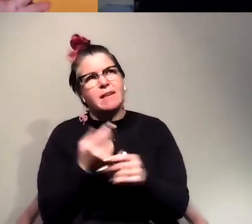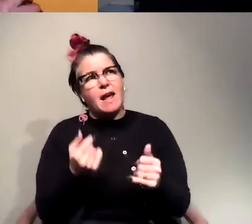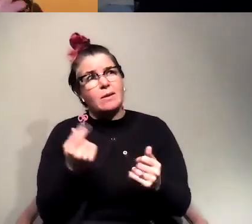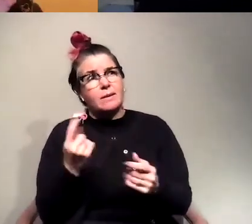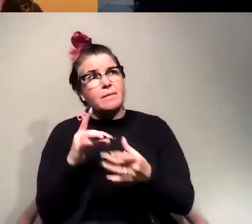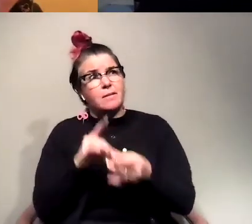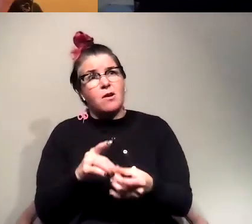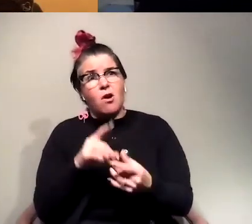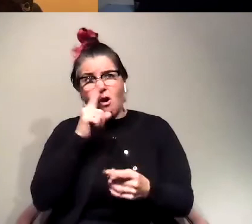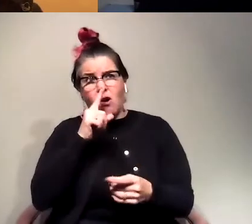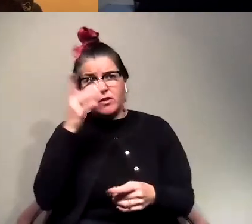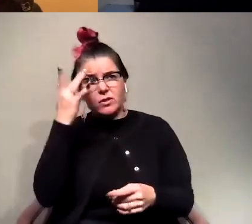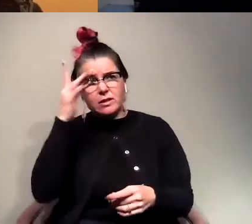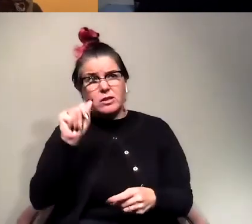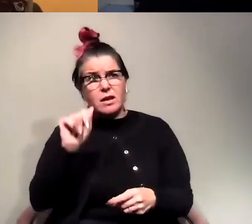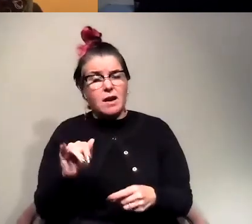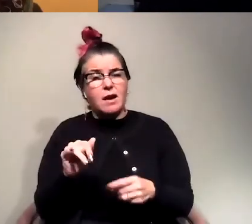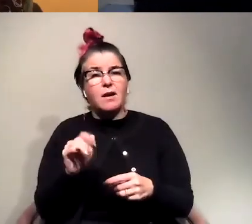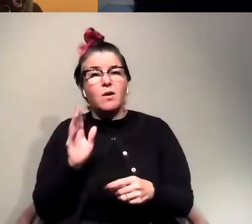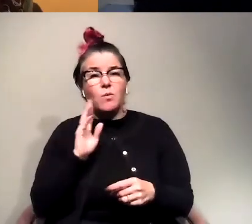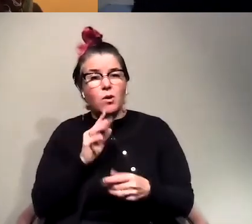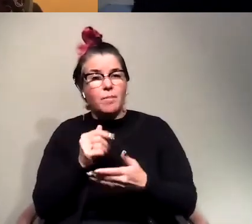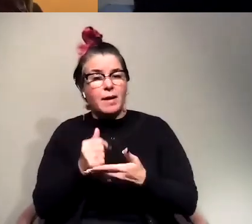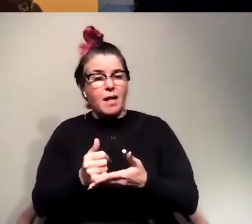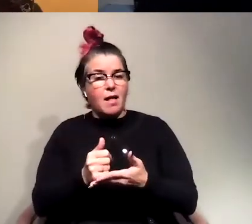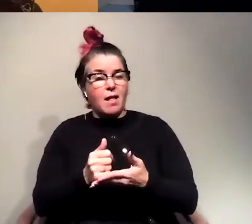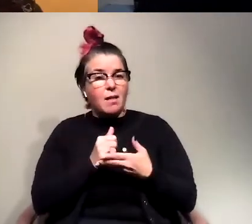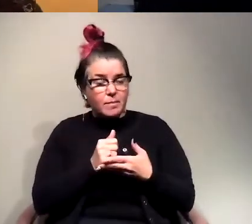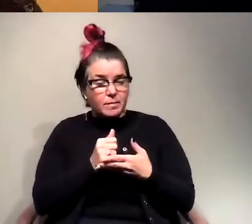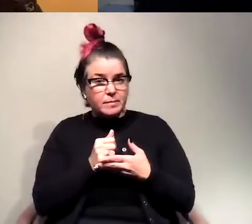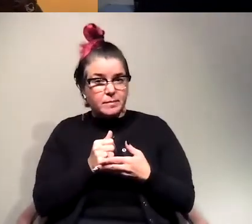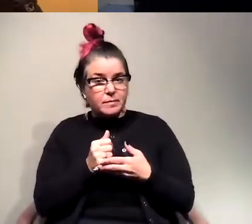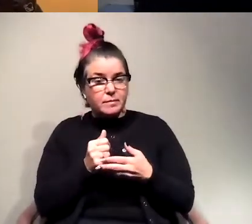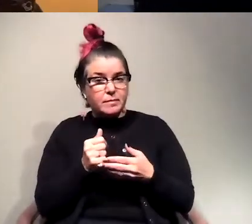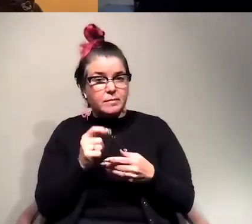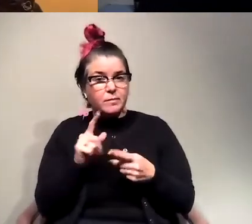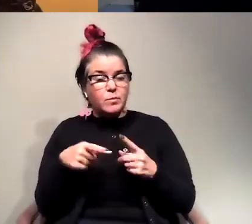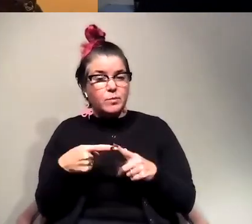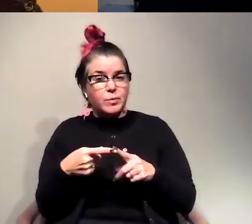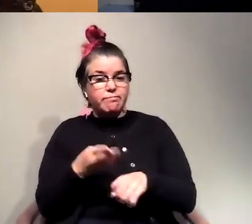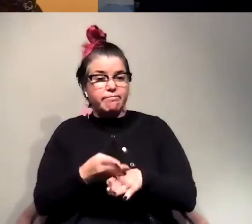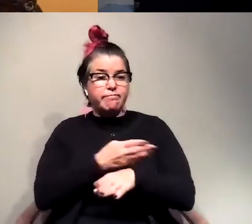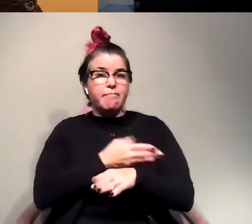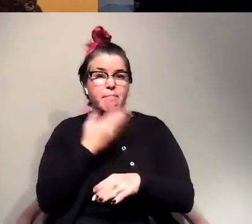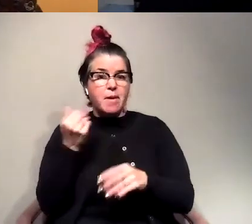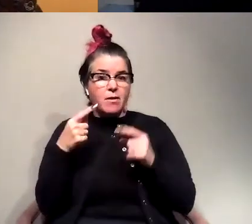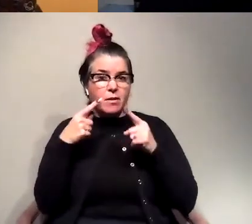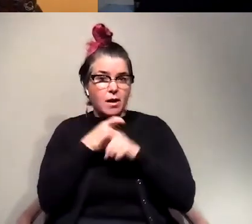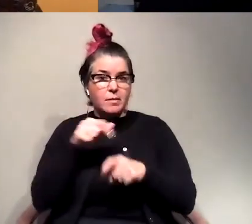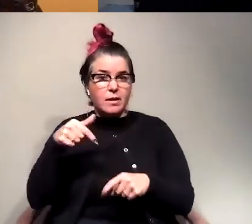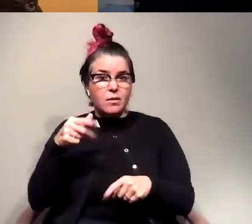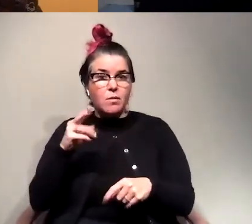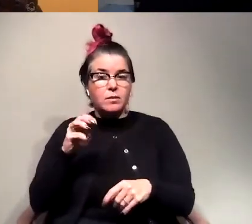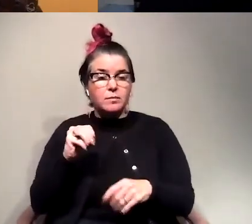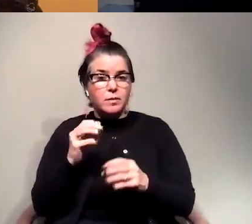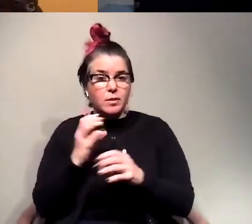artificial intelligence that's really going to be helped once we have better and more complex quantum computers,